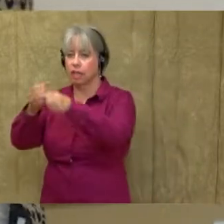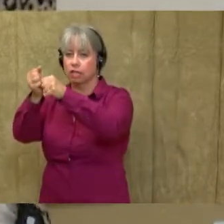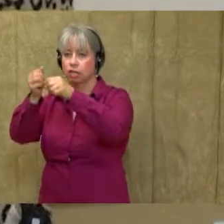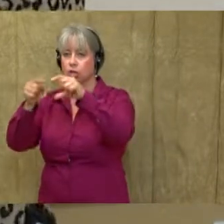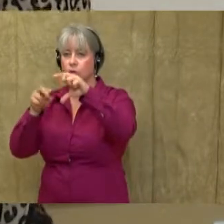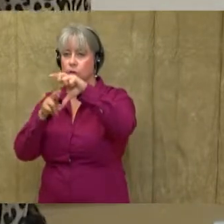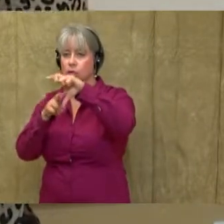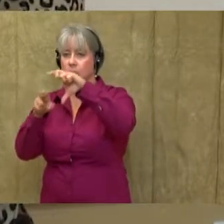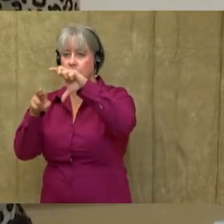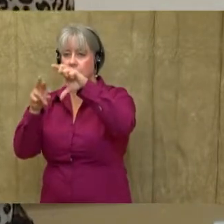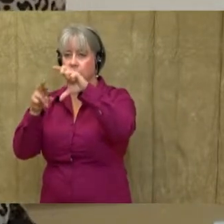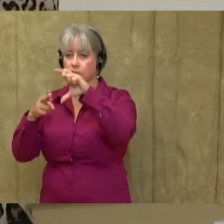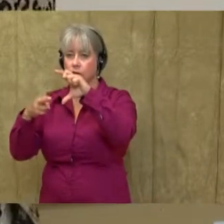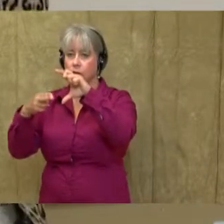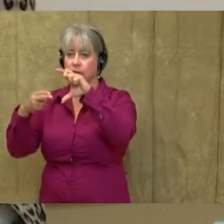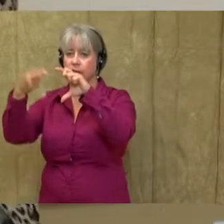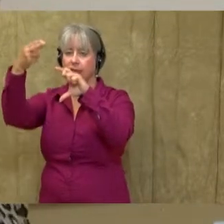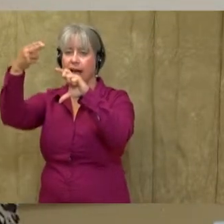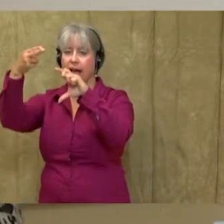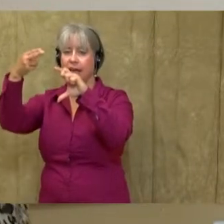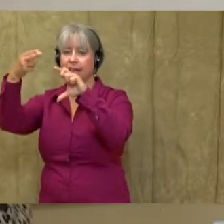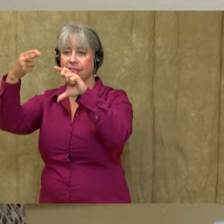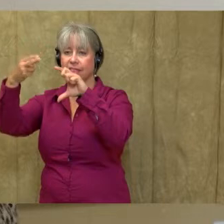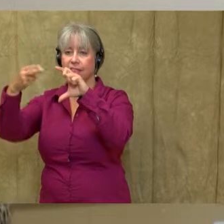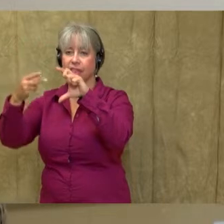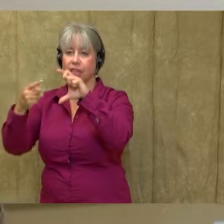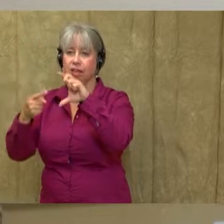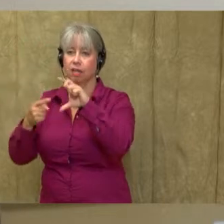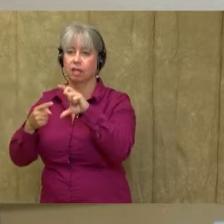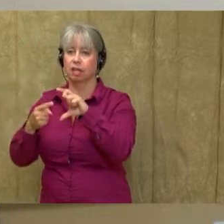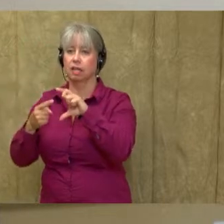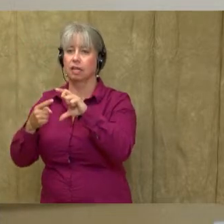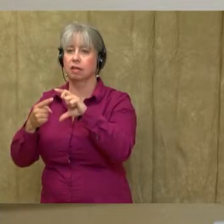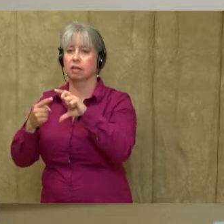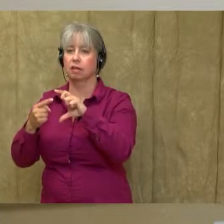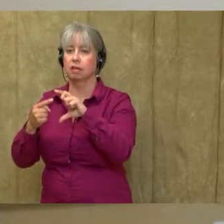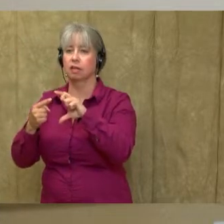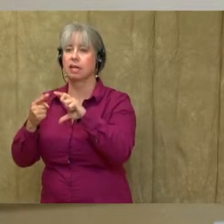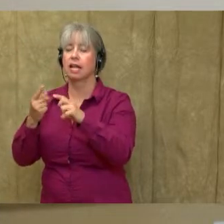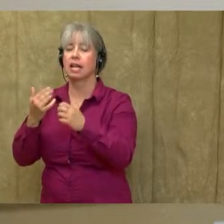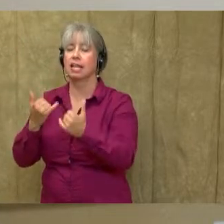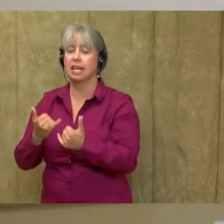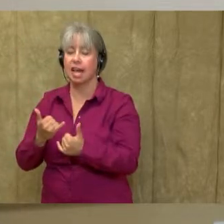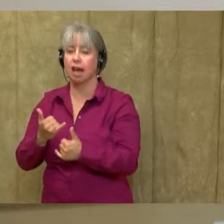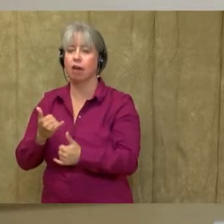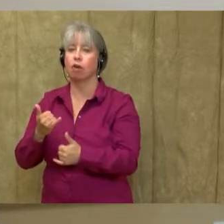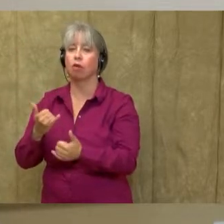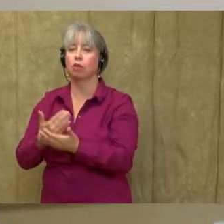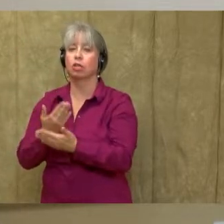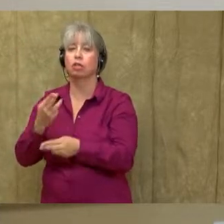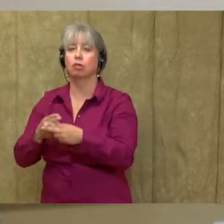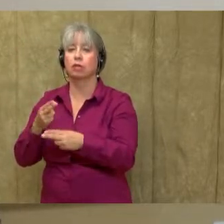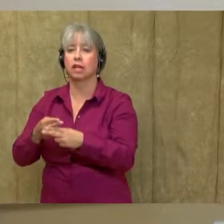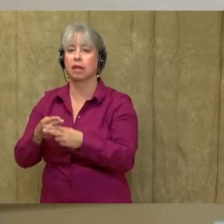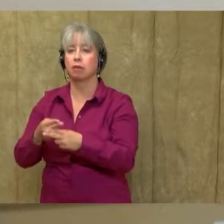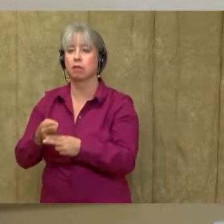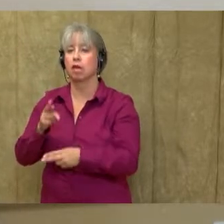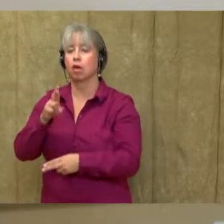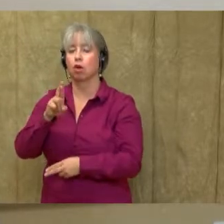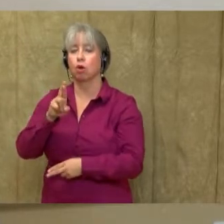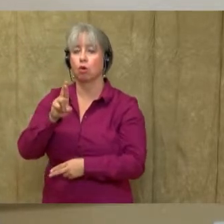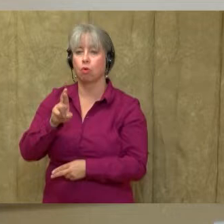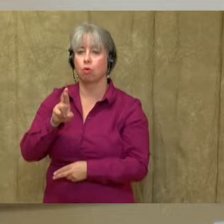call h, we normally call it the height, but this time we're going to call it radius, radius. Radius plus